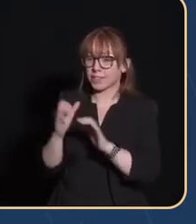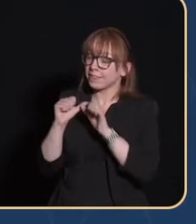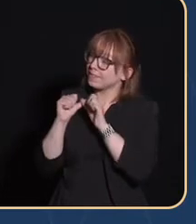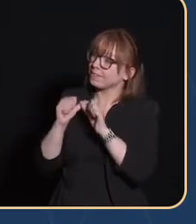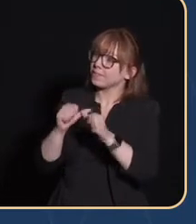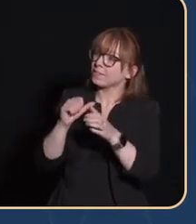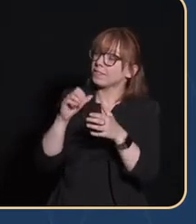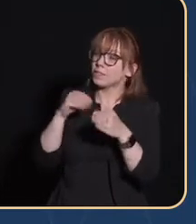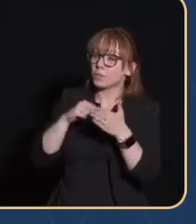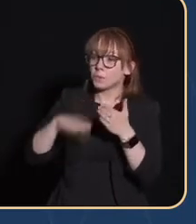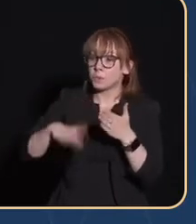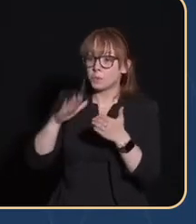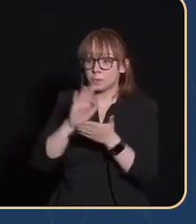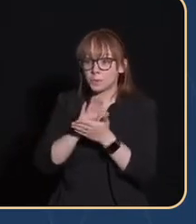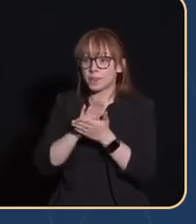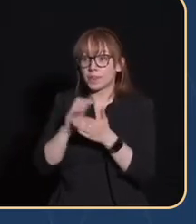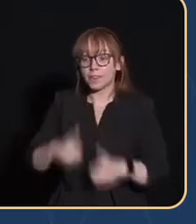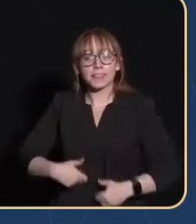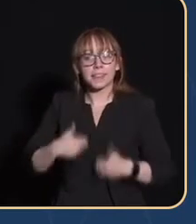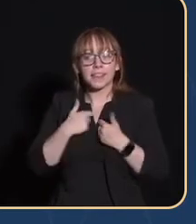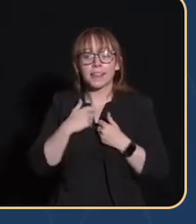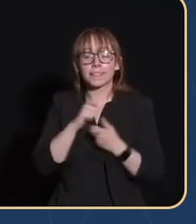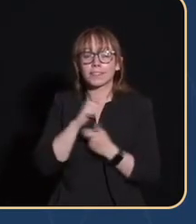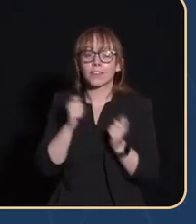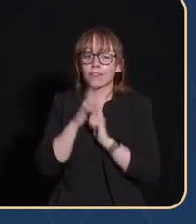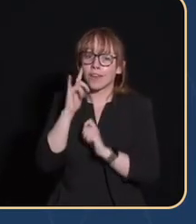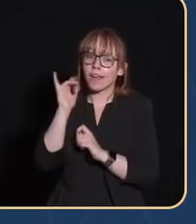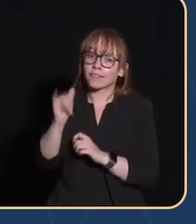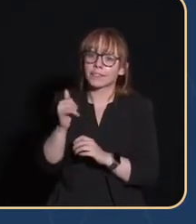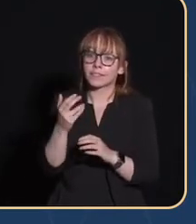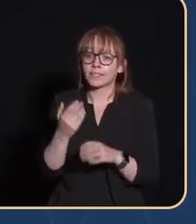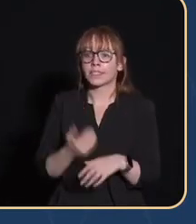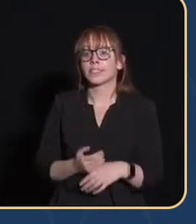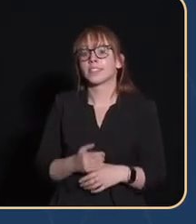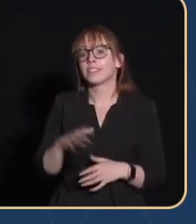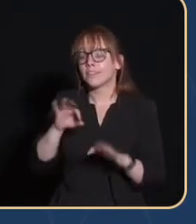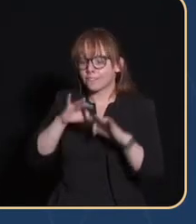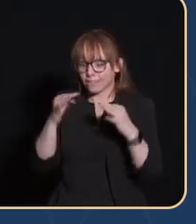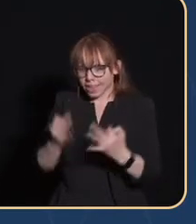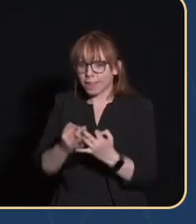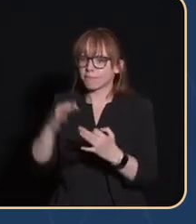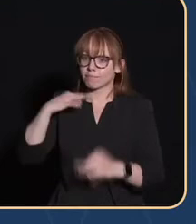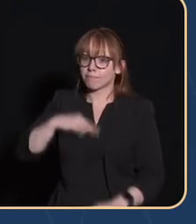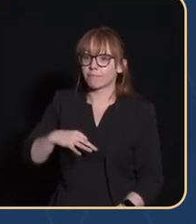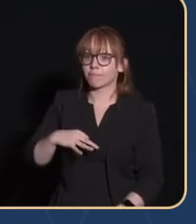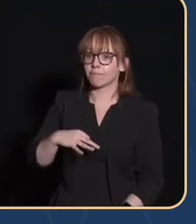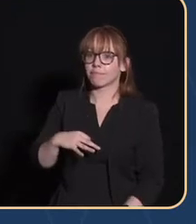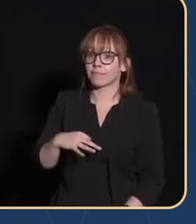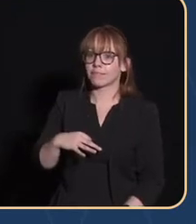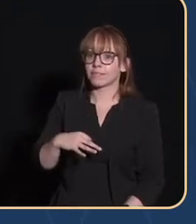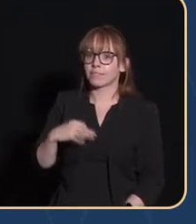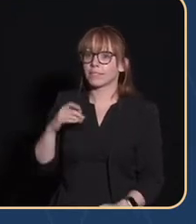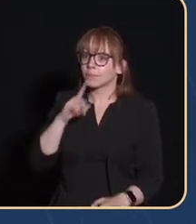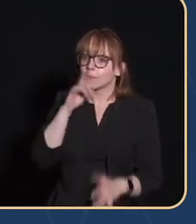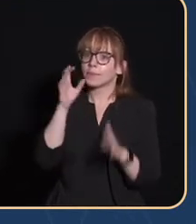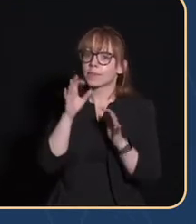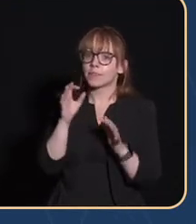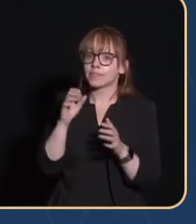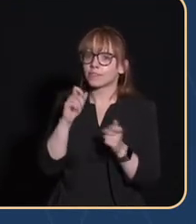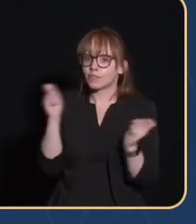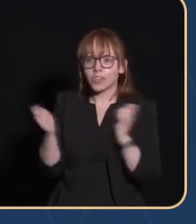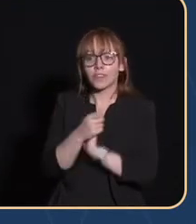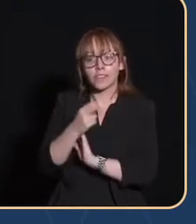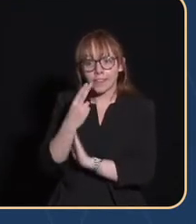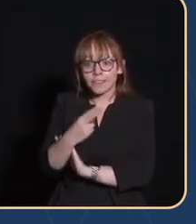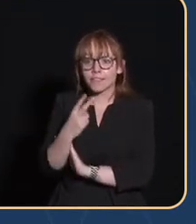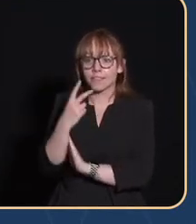they graduate, their lives are changed forever. Their incomes go up, their entire family benefits from this. It is a big deal. It really changes history for